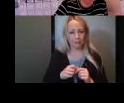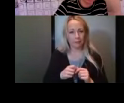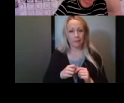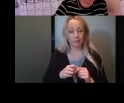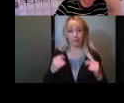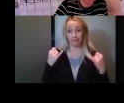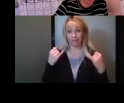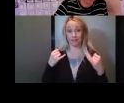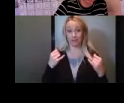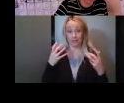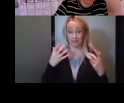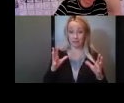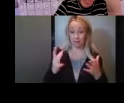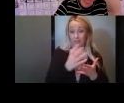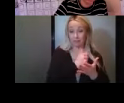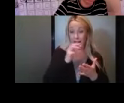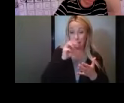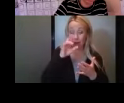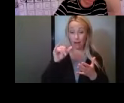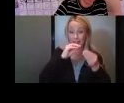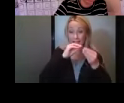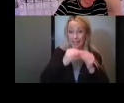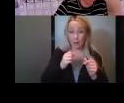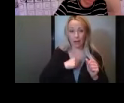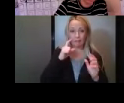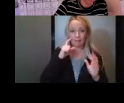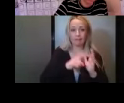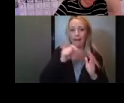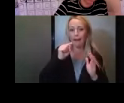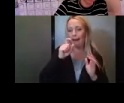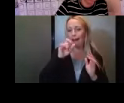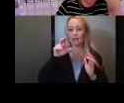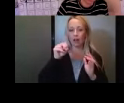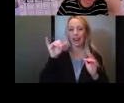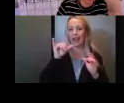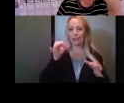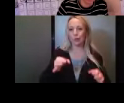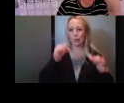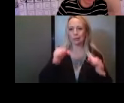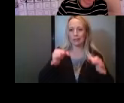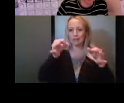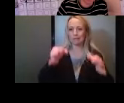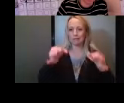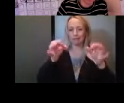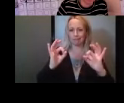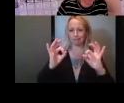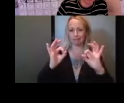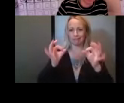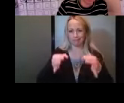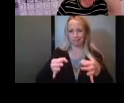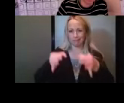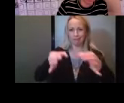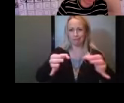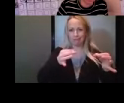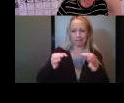Now, when we collect diffusion MRI data, we can think about axons as tubes that, wires that are connecting different brain